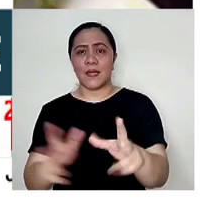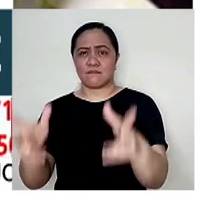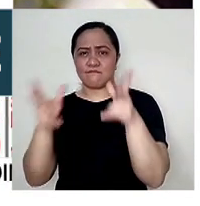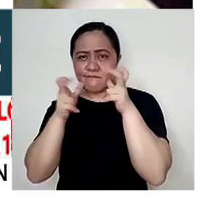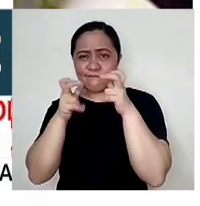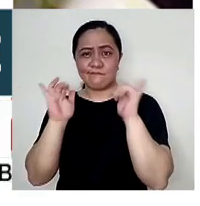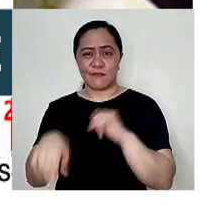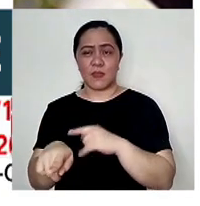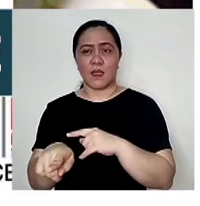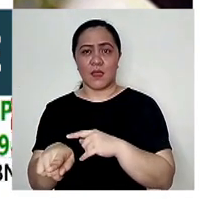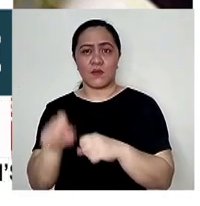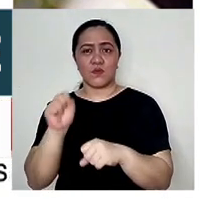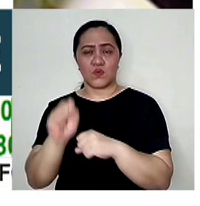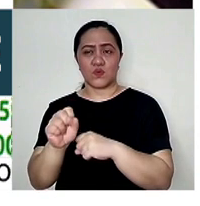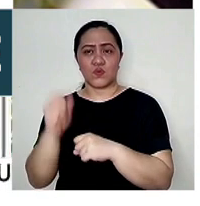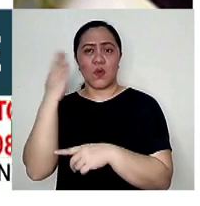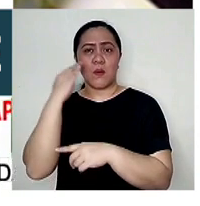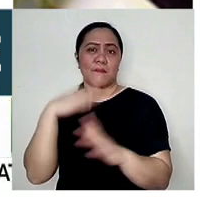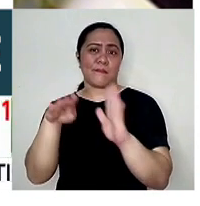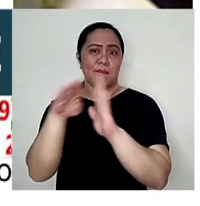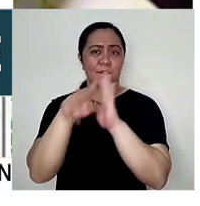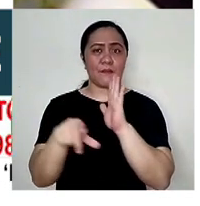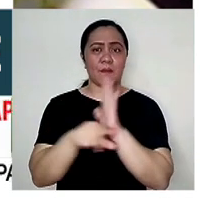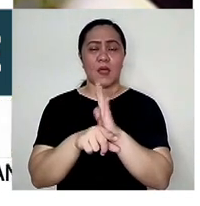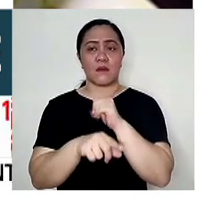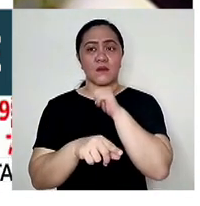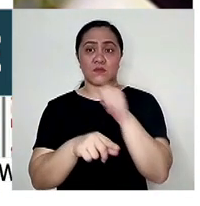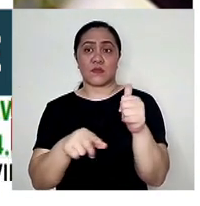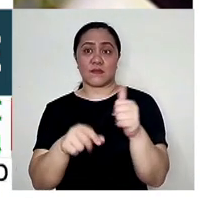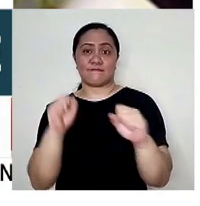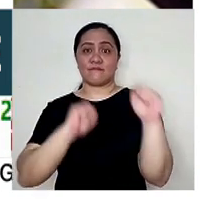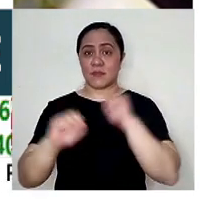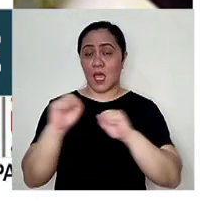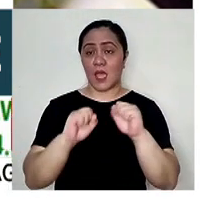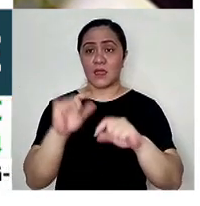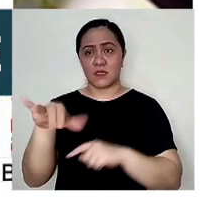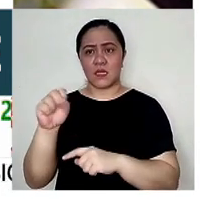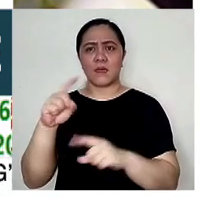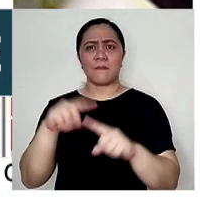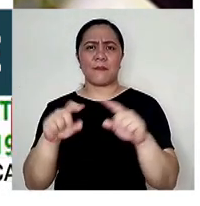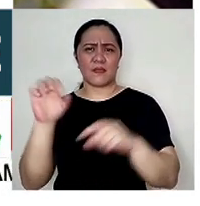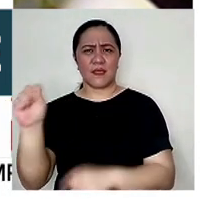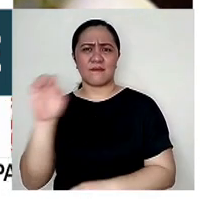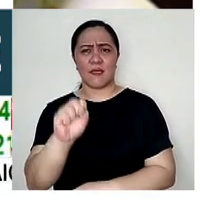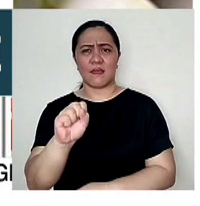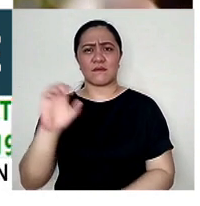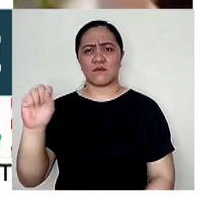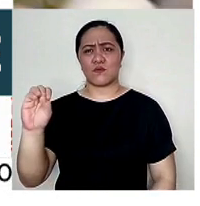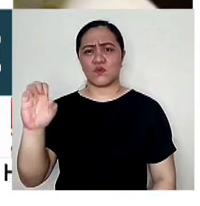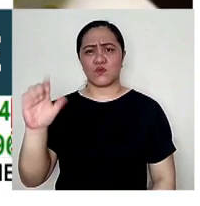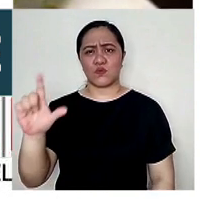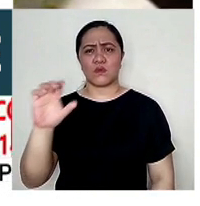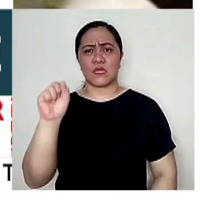some whose background may not be in science, but there are also social sciences that we need in order to really